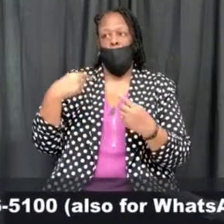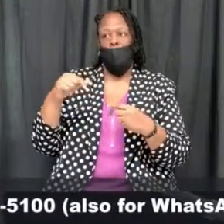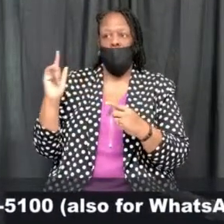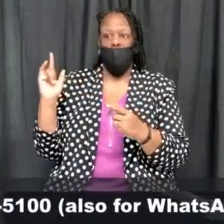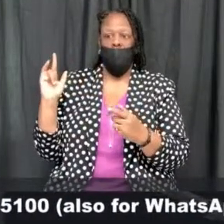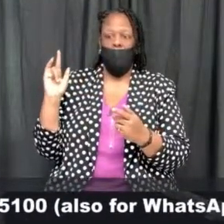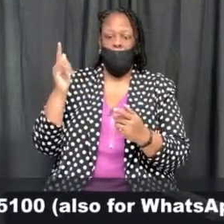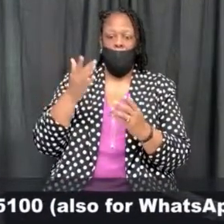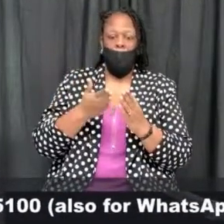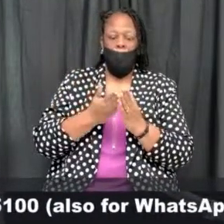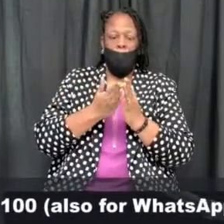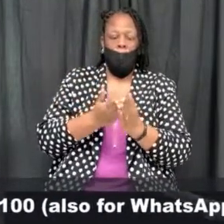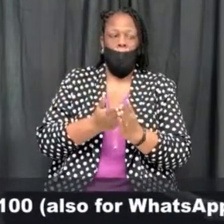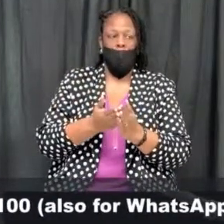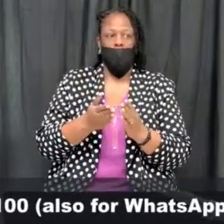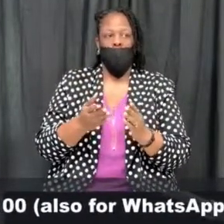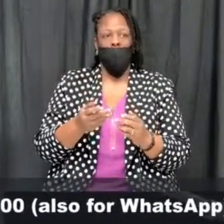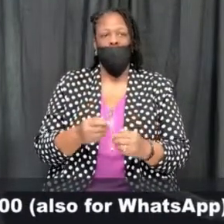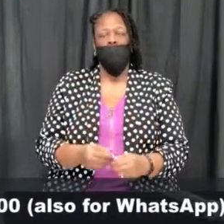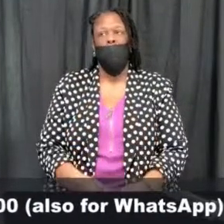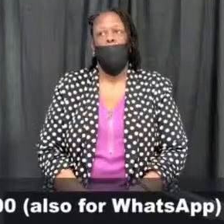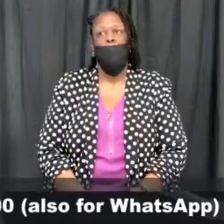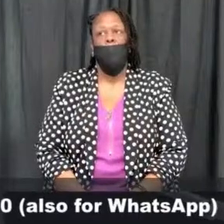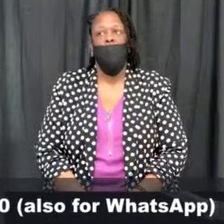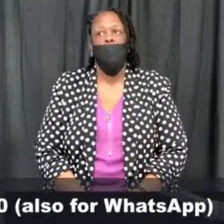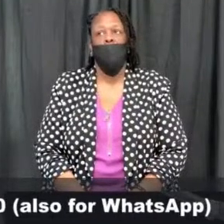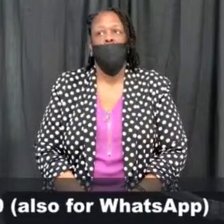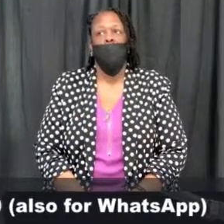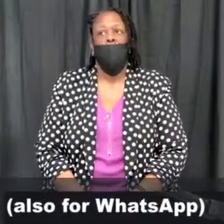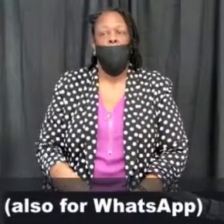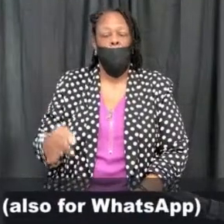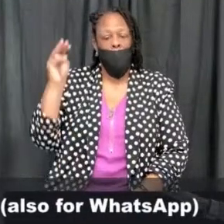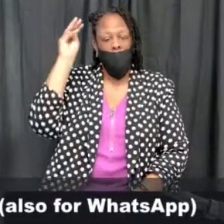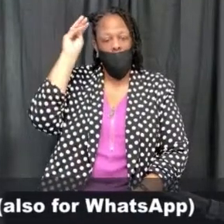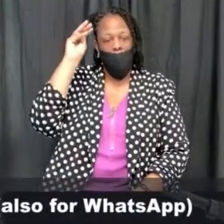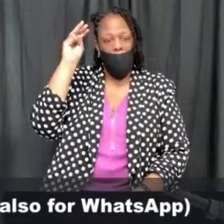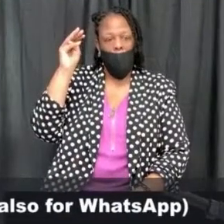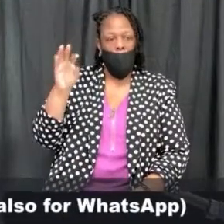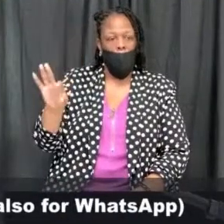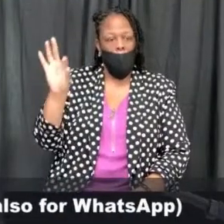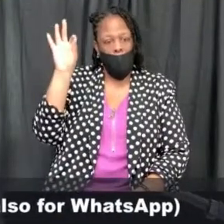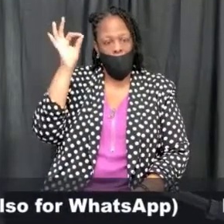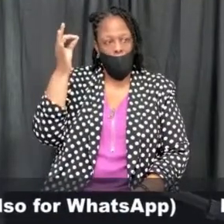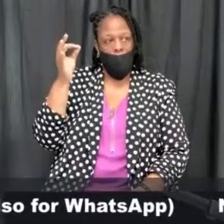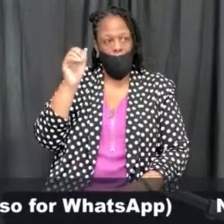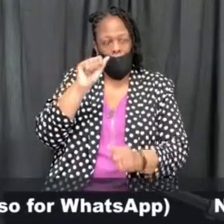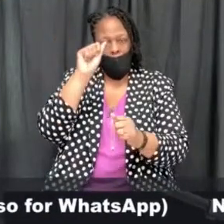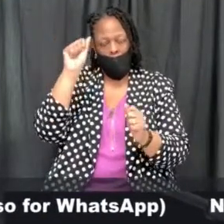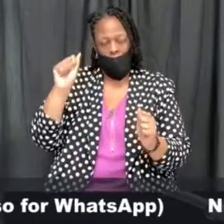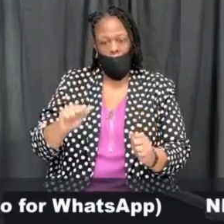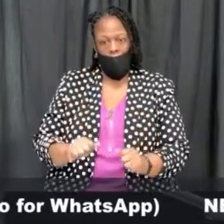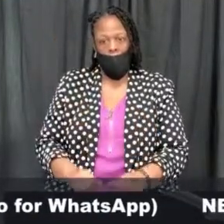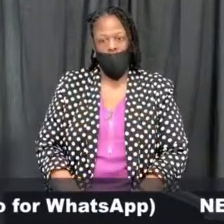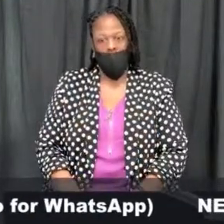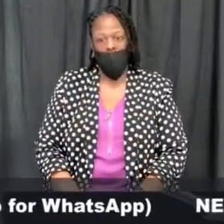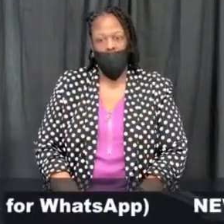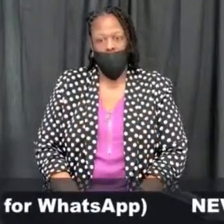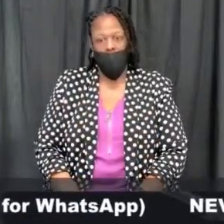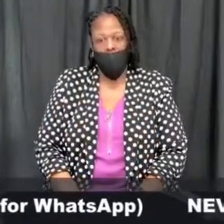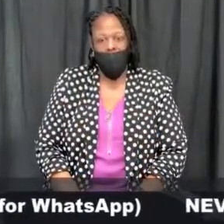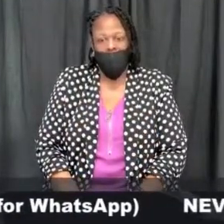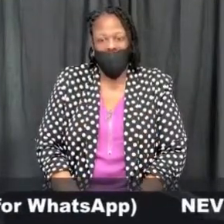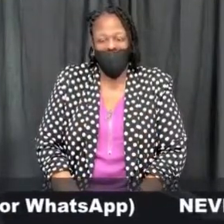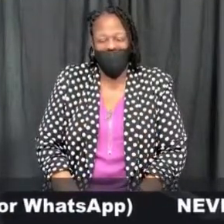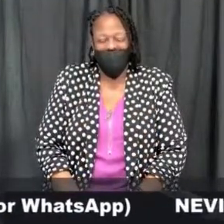Department, a Senior Representative of the Ministry of Foreign Affairs, and a Senior Representative of the Department